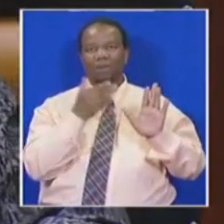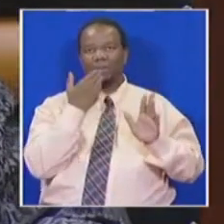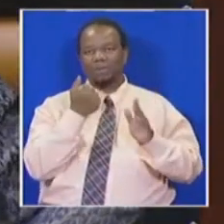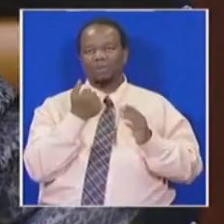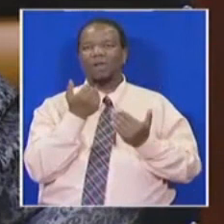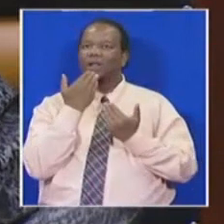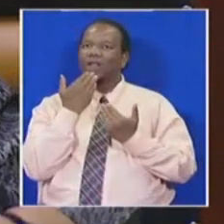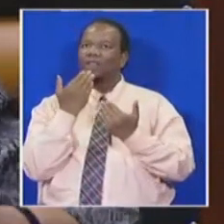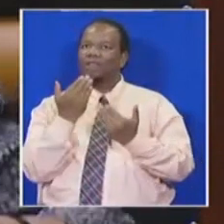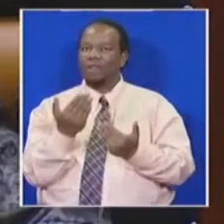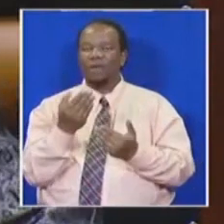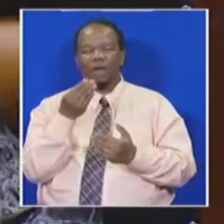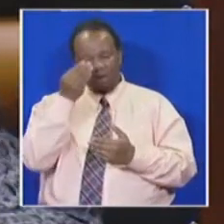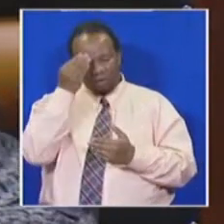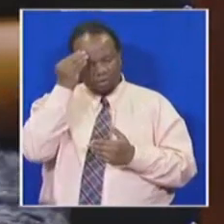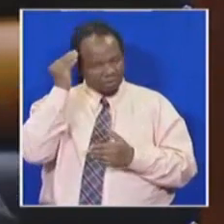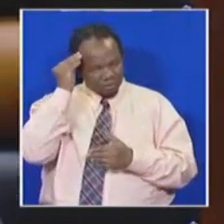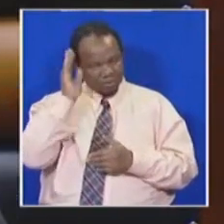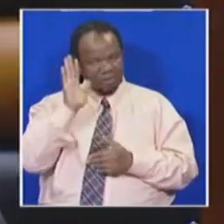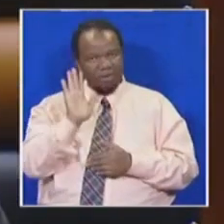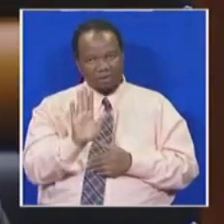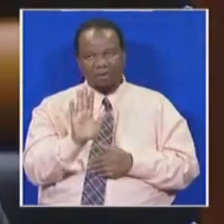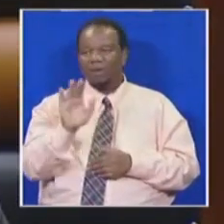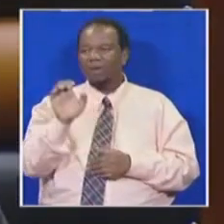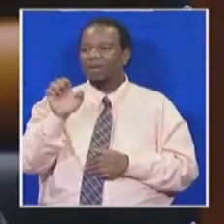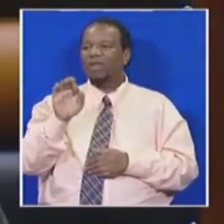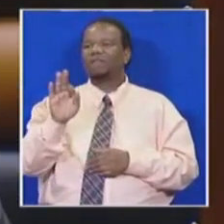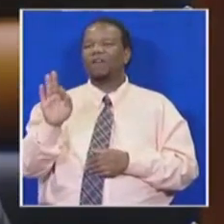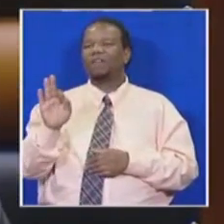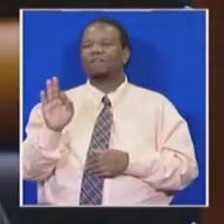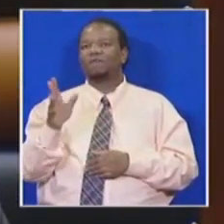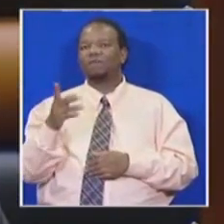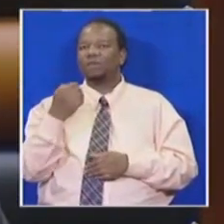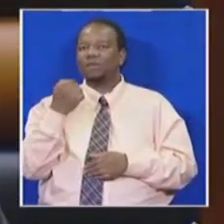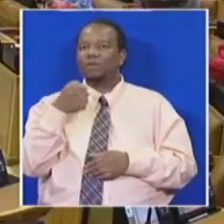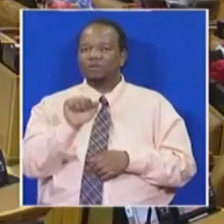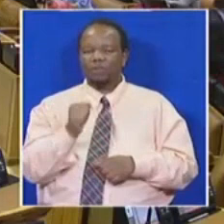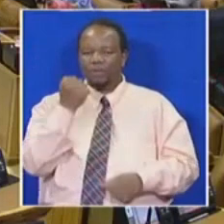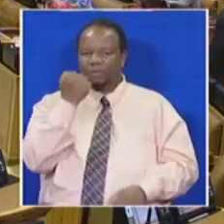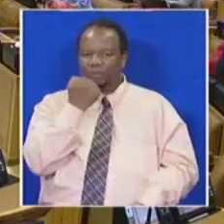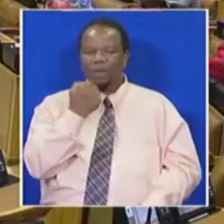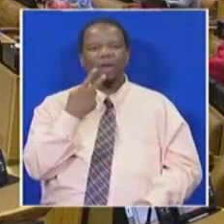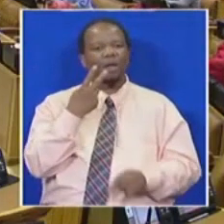Thank you. That's noted. Okay. Continue, Honorable EFF. Chairperson, sorry. I